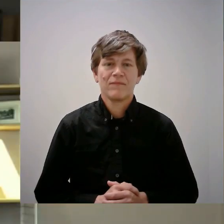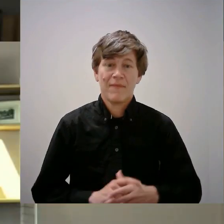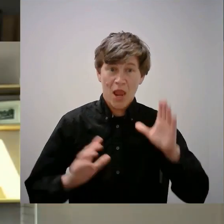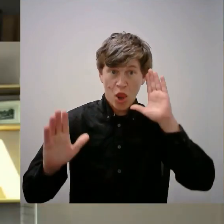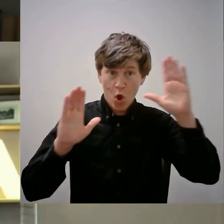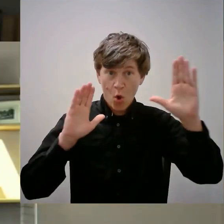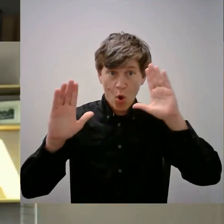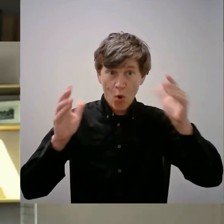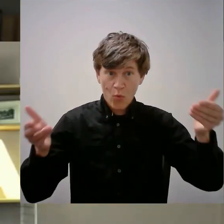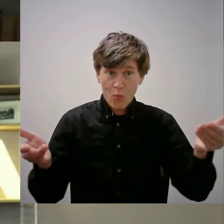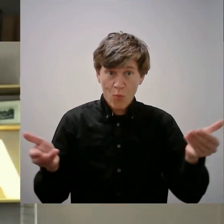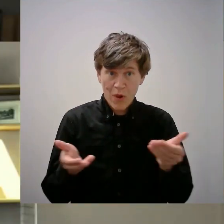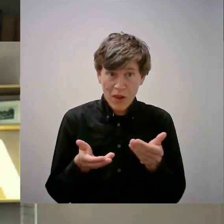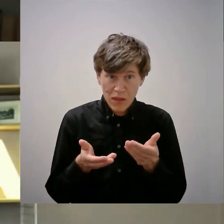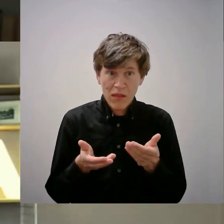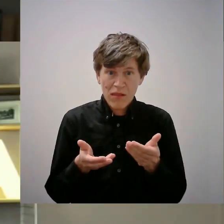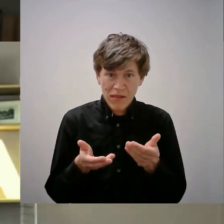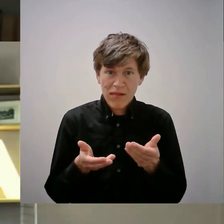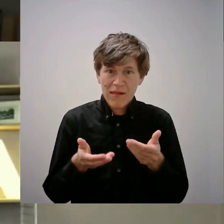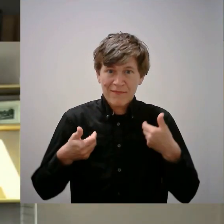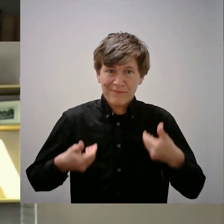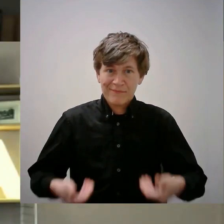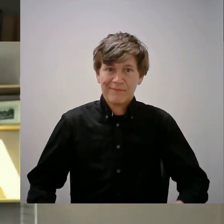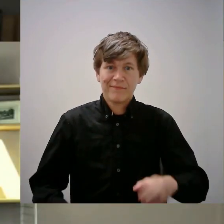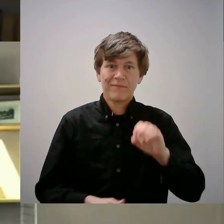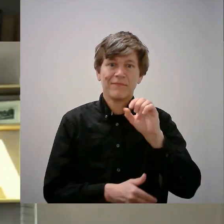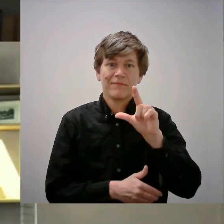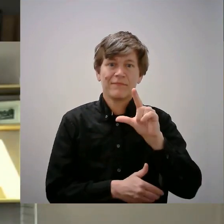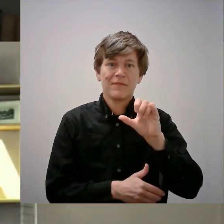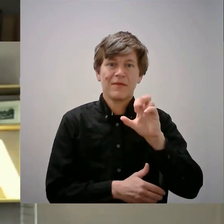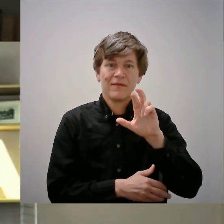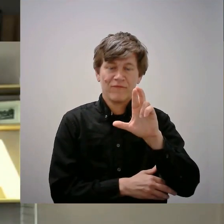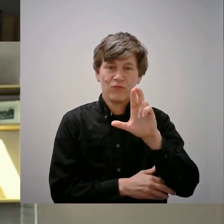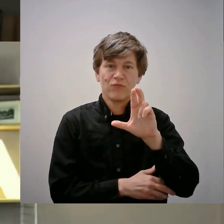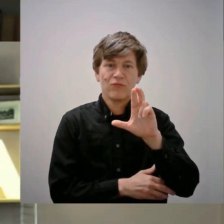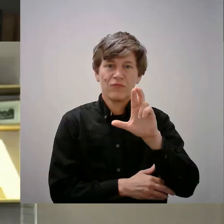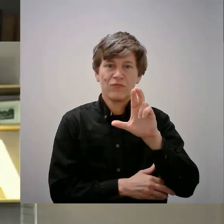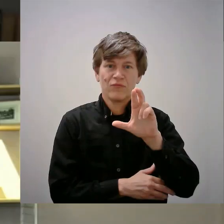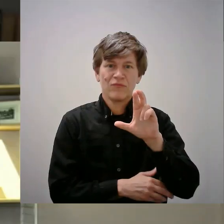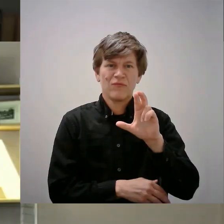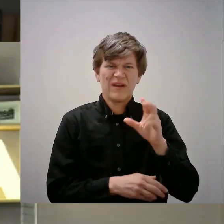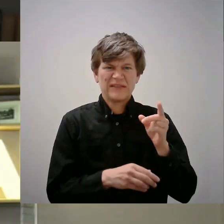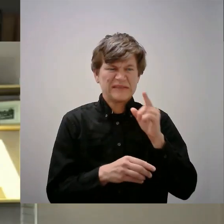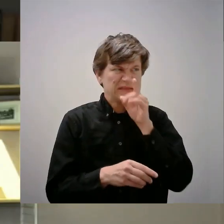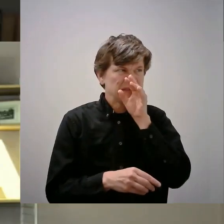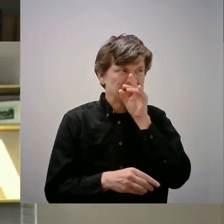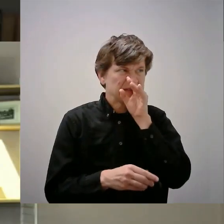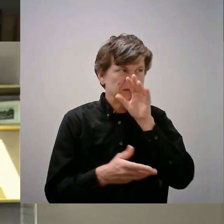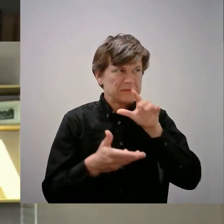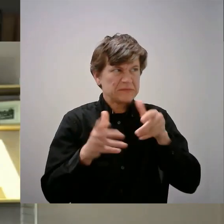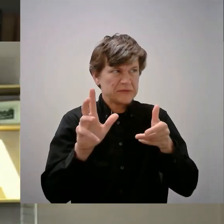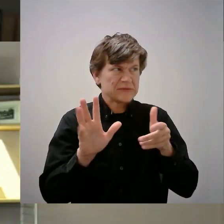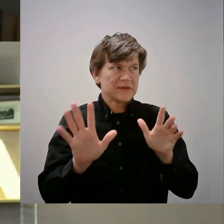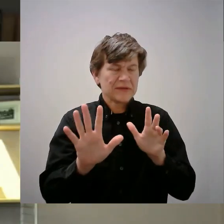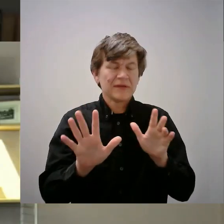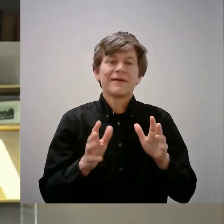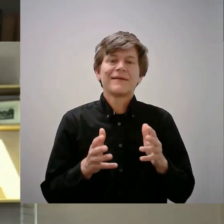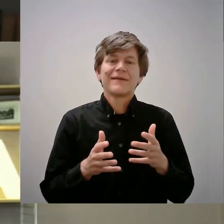Hello and welcome, typography enthusiasts. My name is Oliver Schöndorfer, user interfacer. Pimp My Type is here